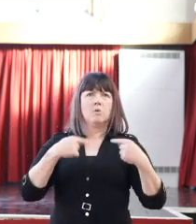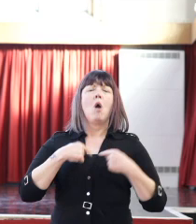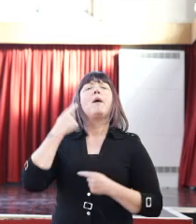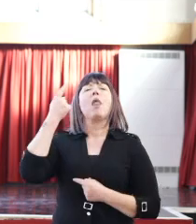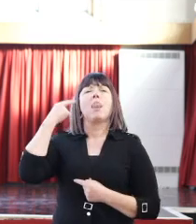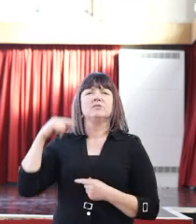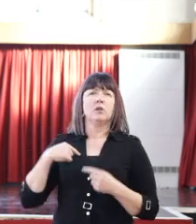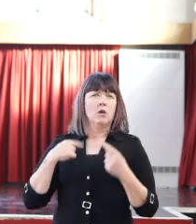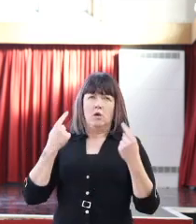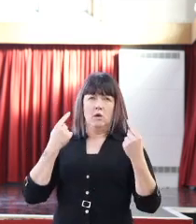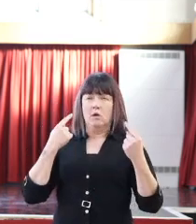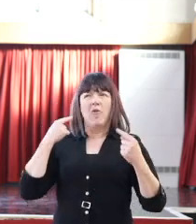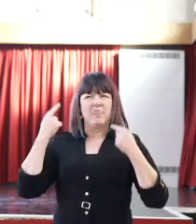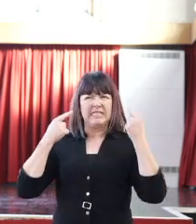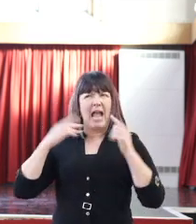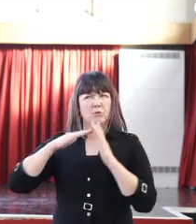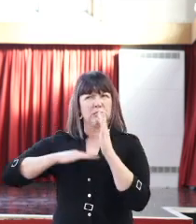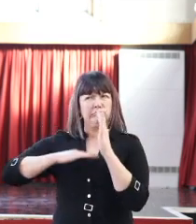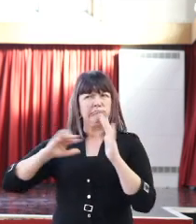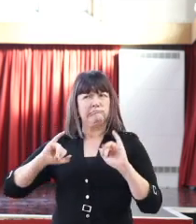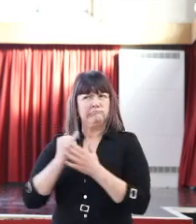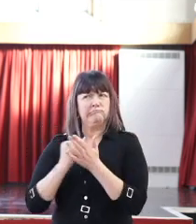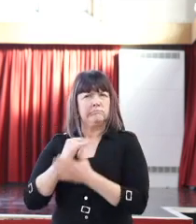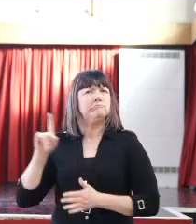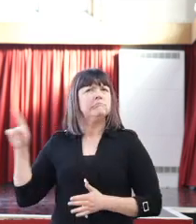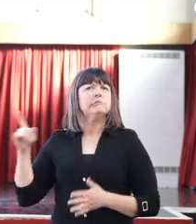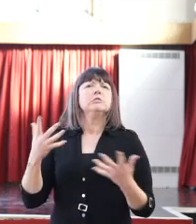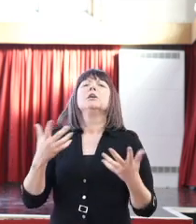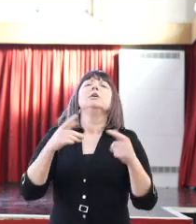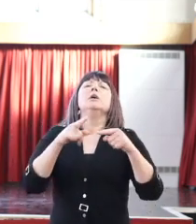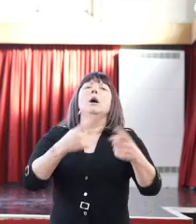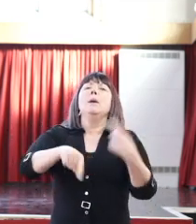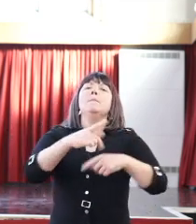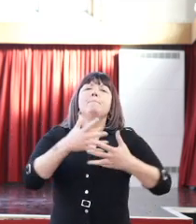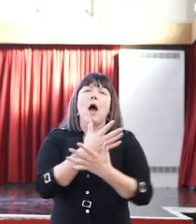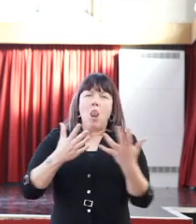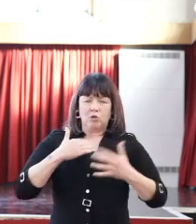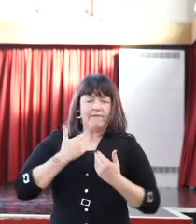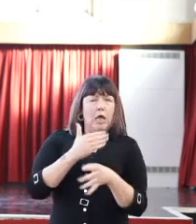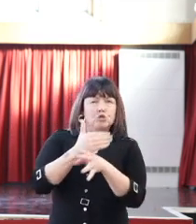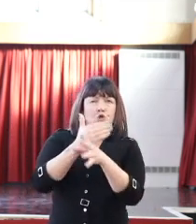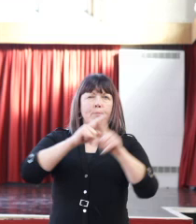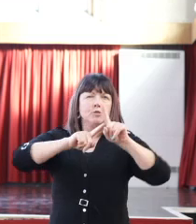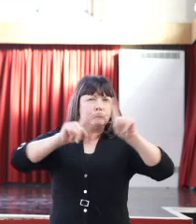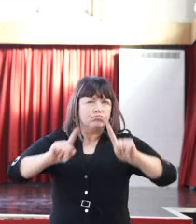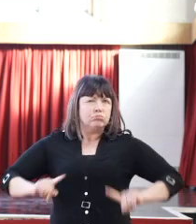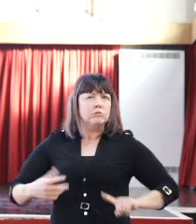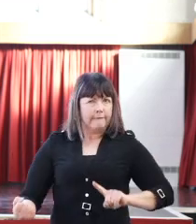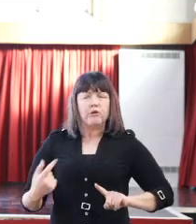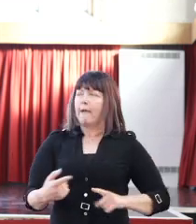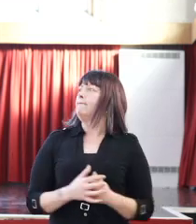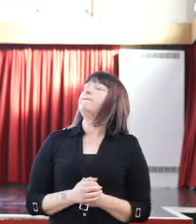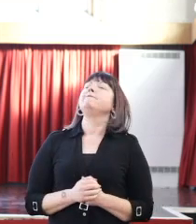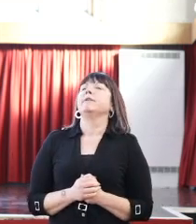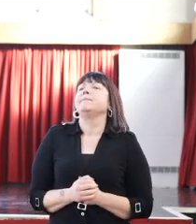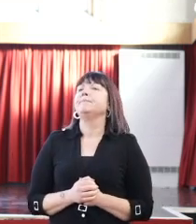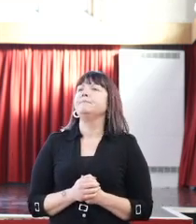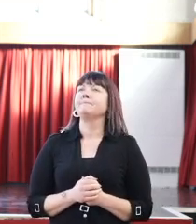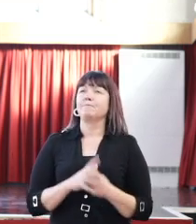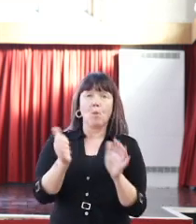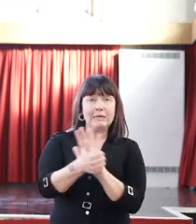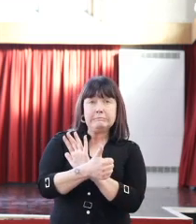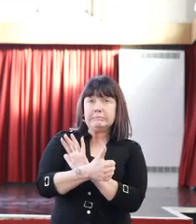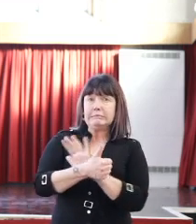Its wealth mainly came from skilled weavers and wool work, imported with the Flemish people from the Netherlands. Many migrants who had skills to teach